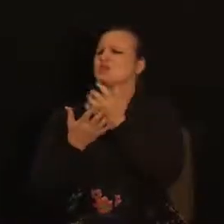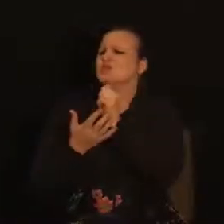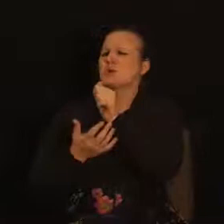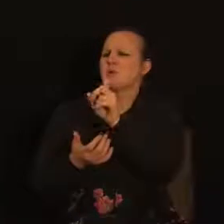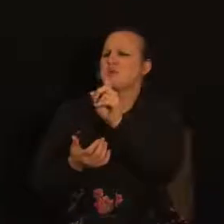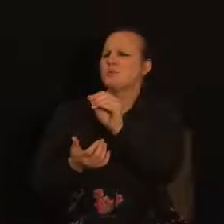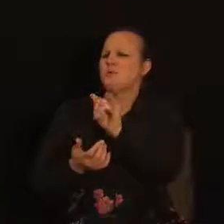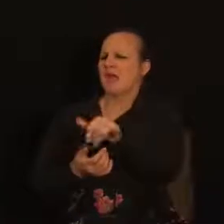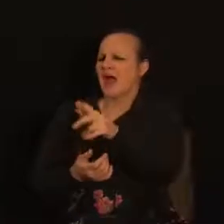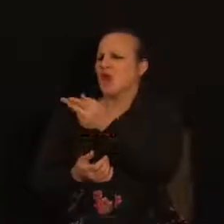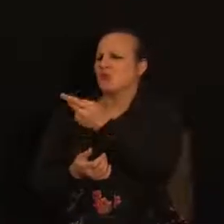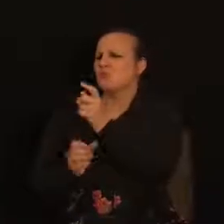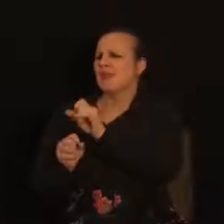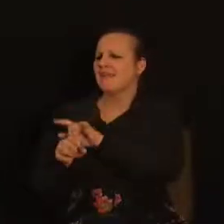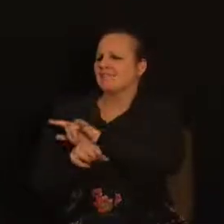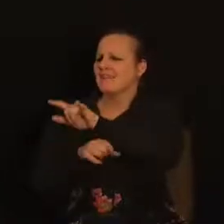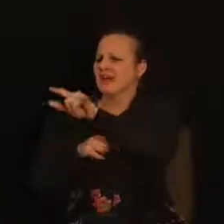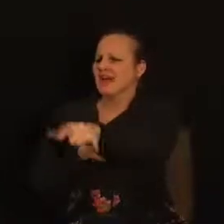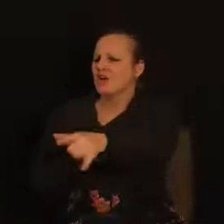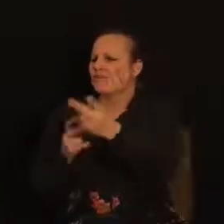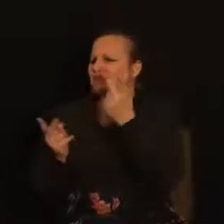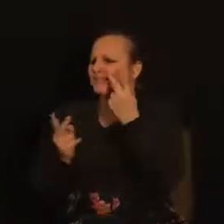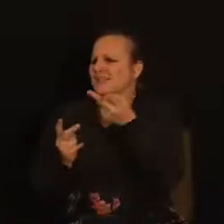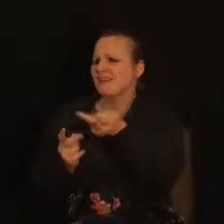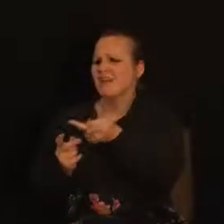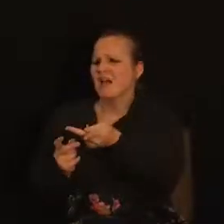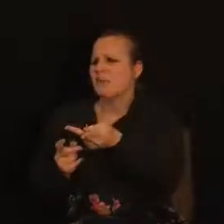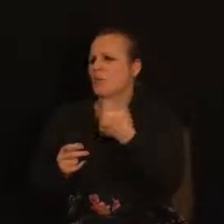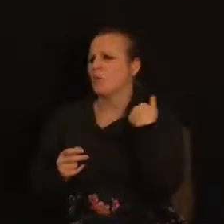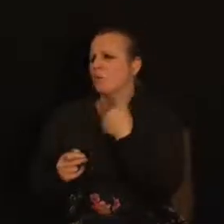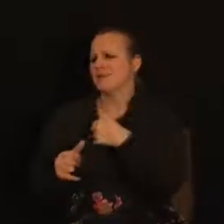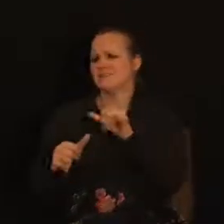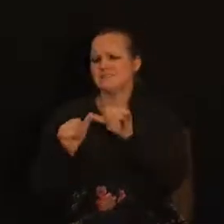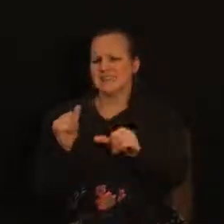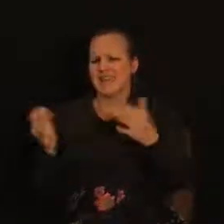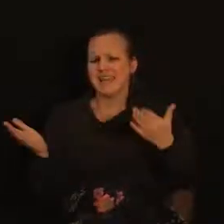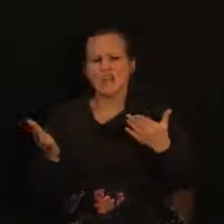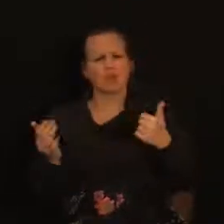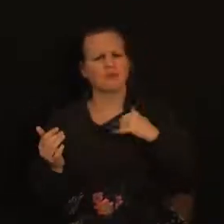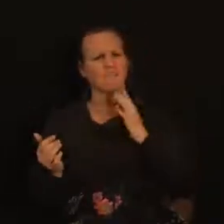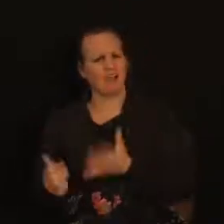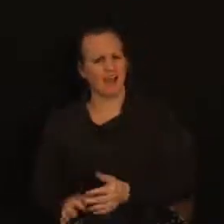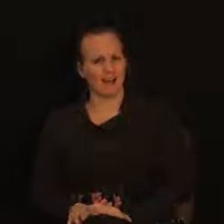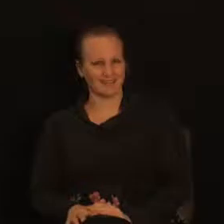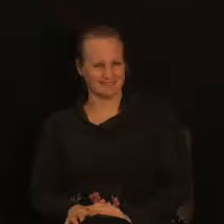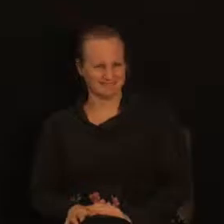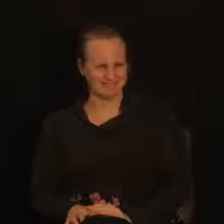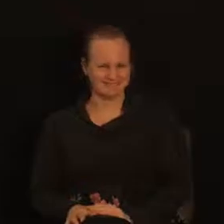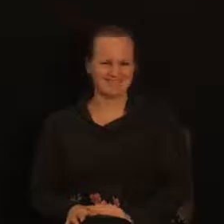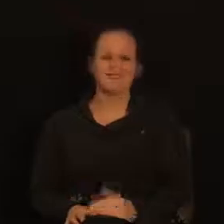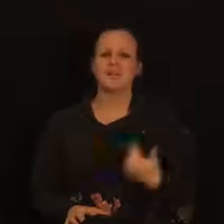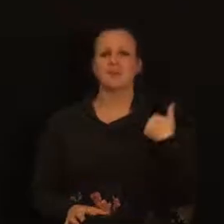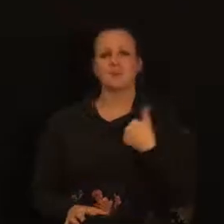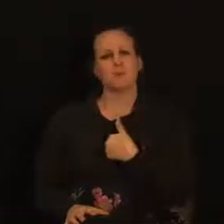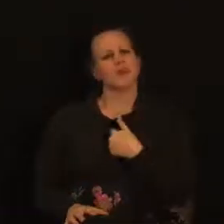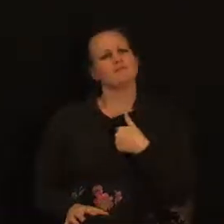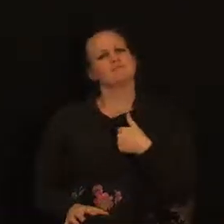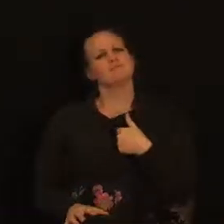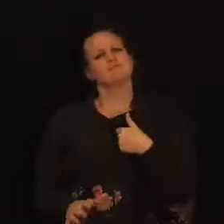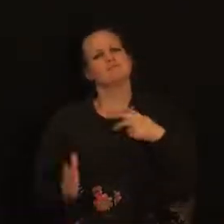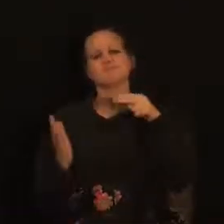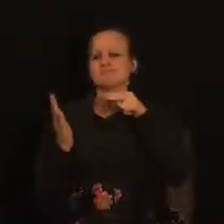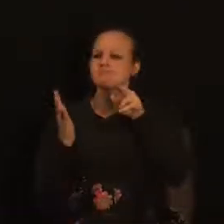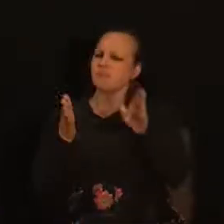down and visit them. We'll stay here. It'll be fine. But so we've kind of looked at what we might be able to do. Okay, when I say